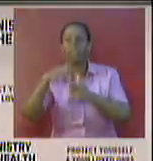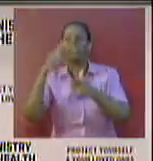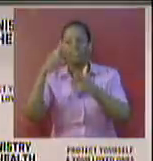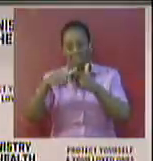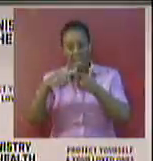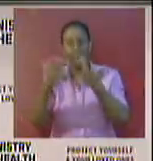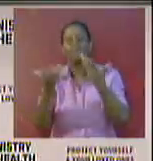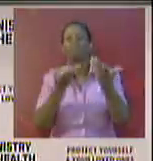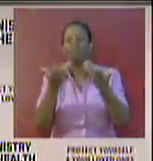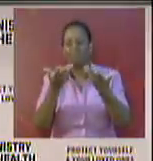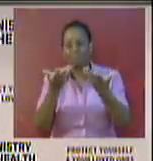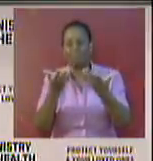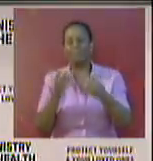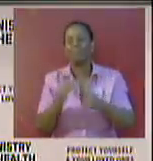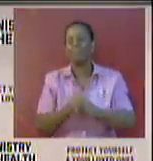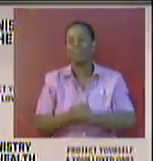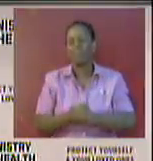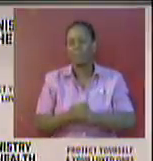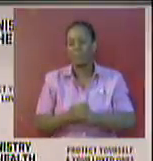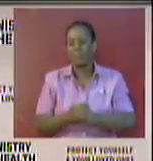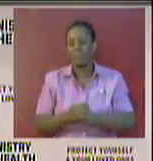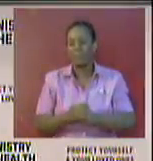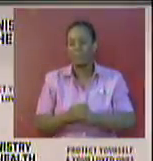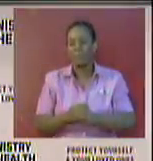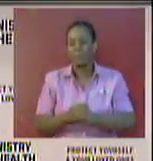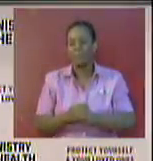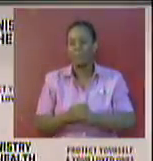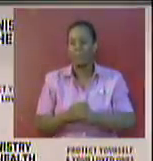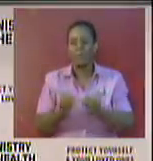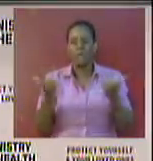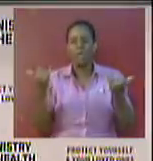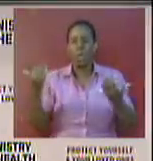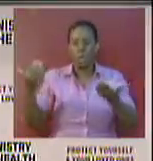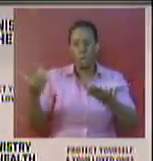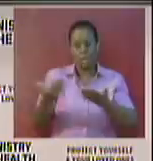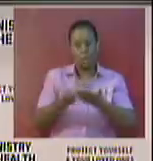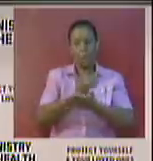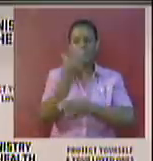very much, CMO. And we go now to Newsday, please.